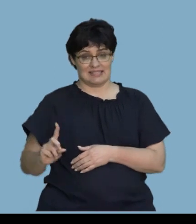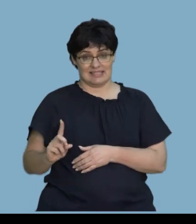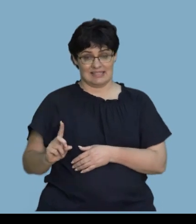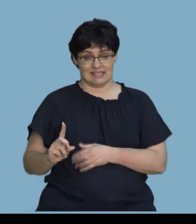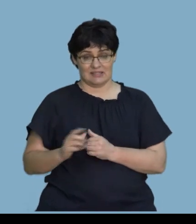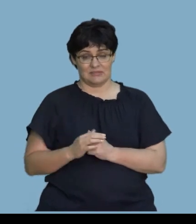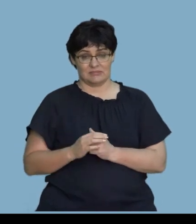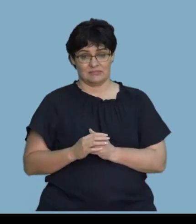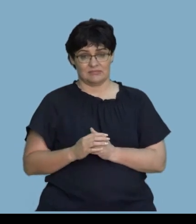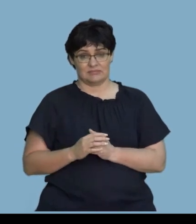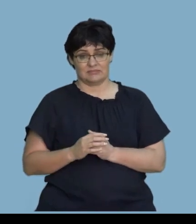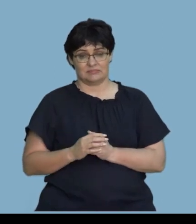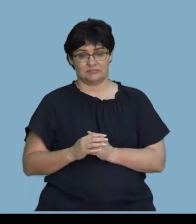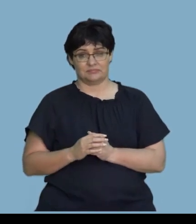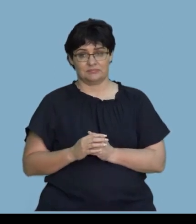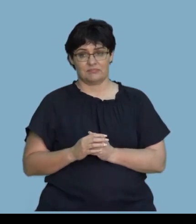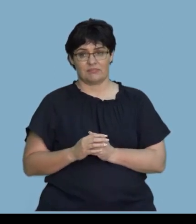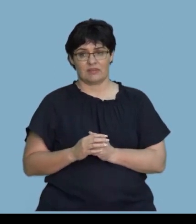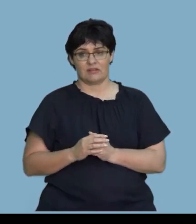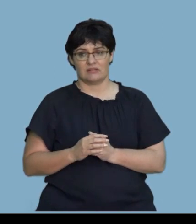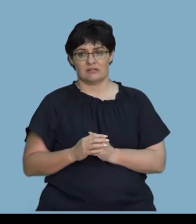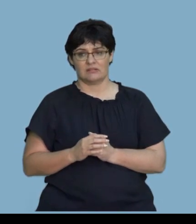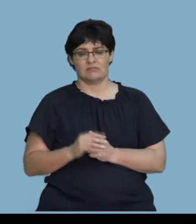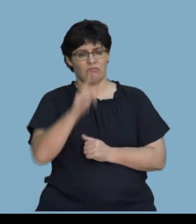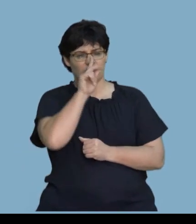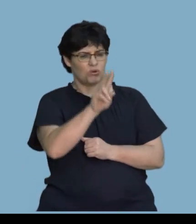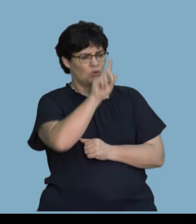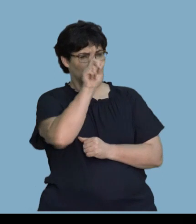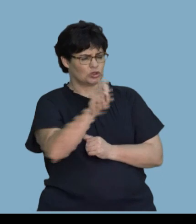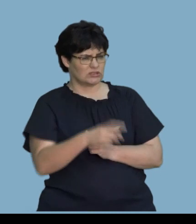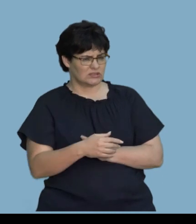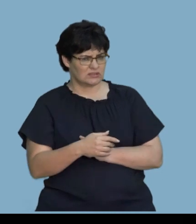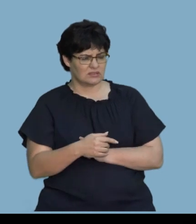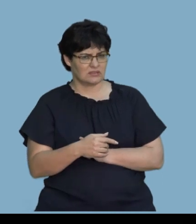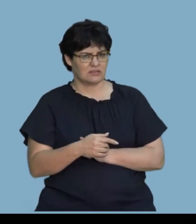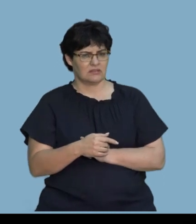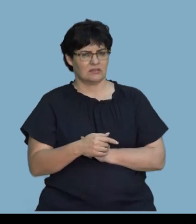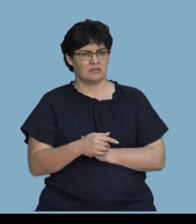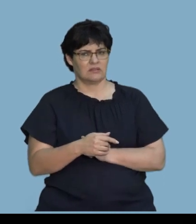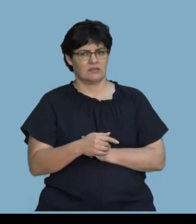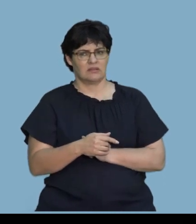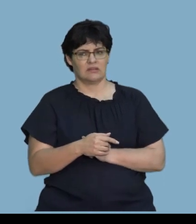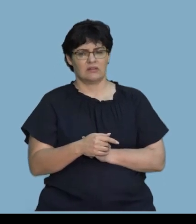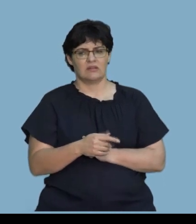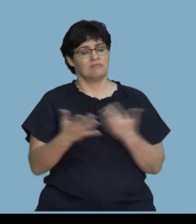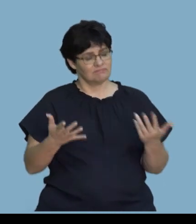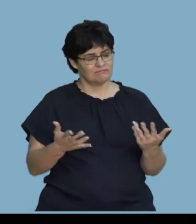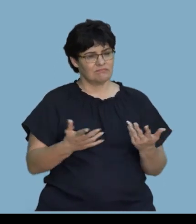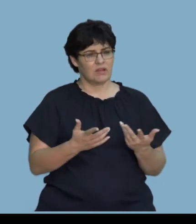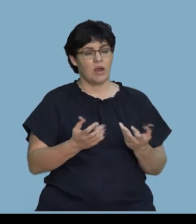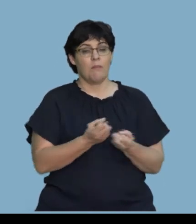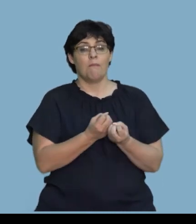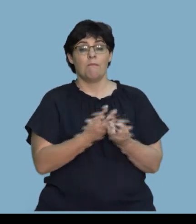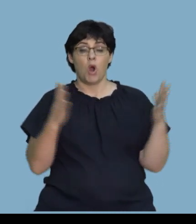saying it's option D. Now let's look at the questions, okay? So look,